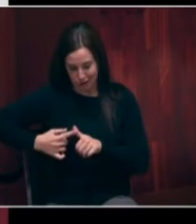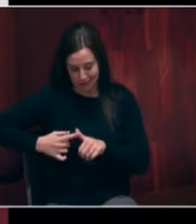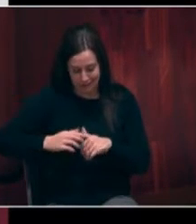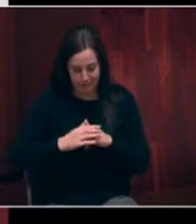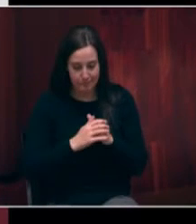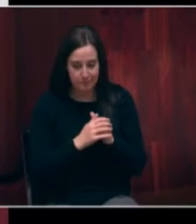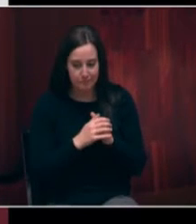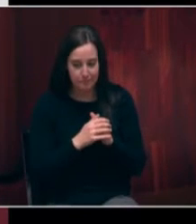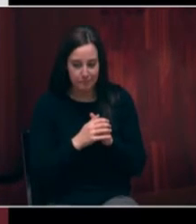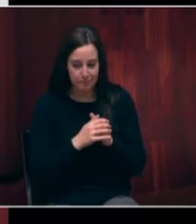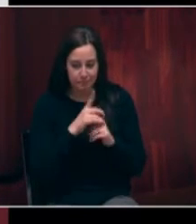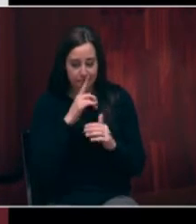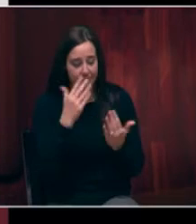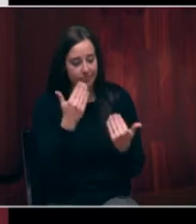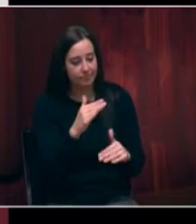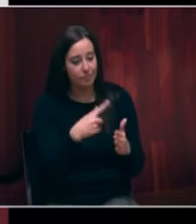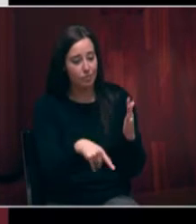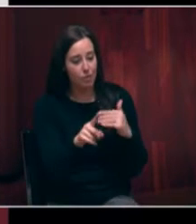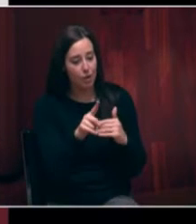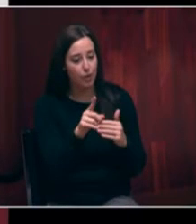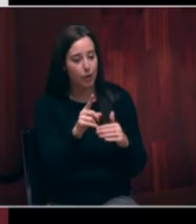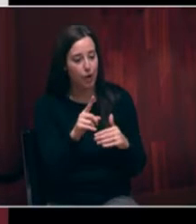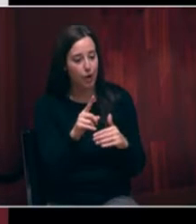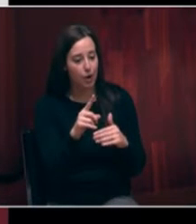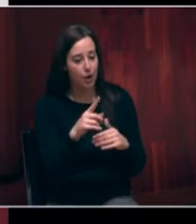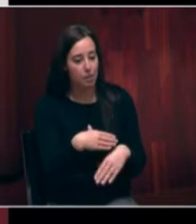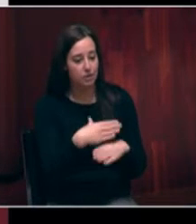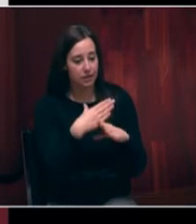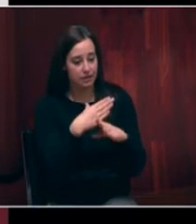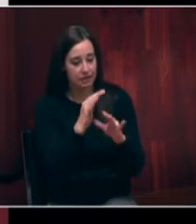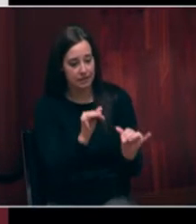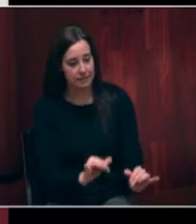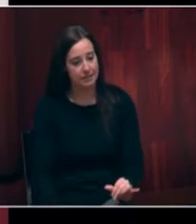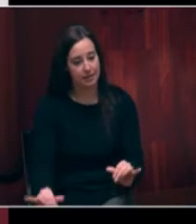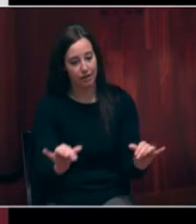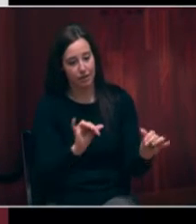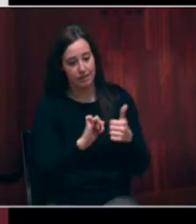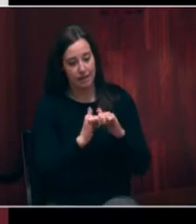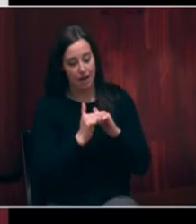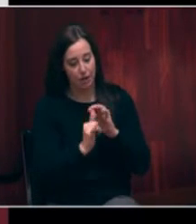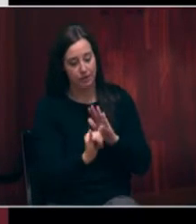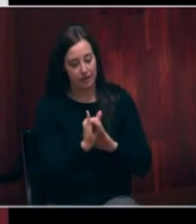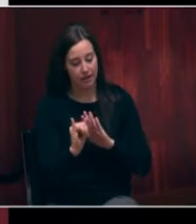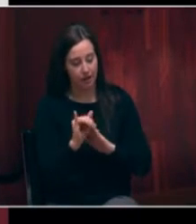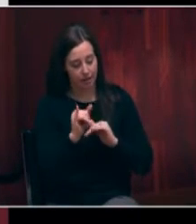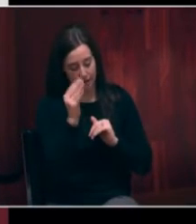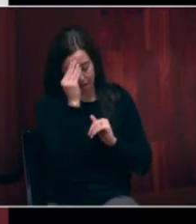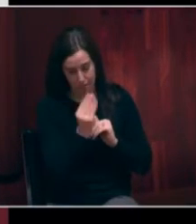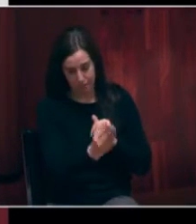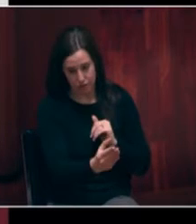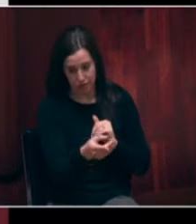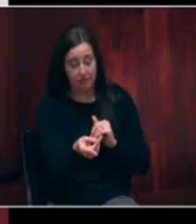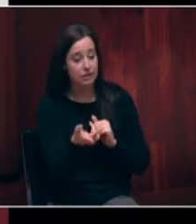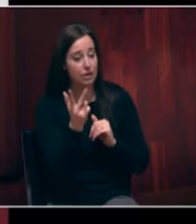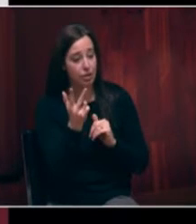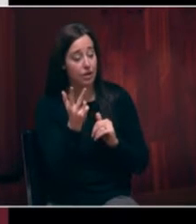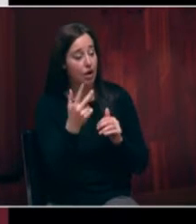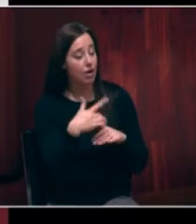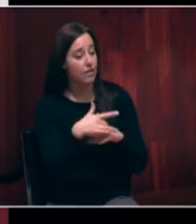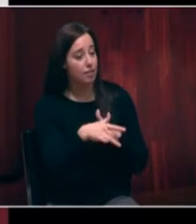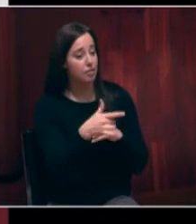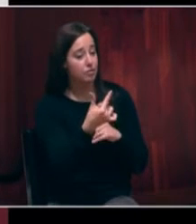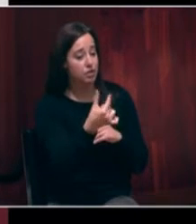We're limiting what we're protecting, and we're standardizing how we're identifying that information. So these three cover sheets are available from GSA or